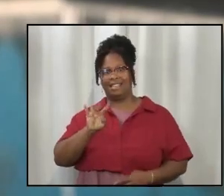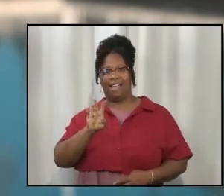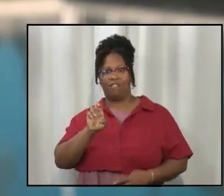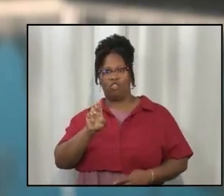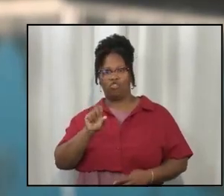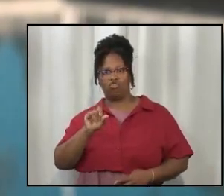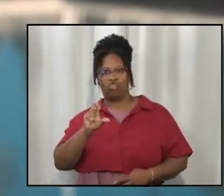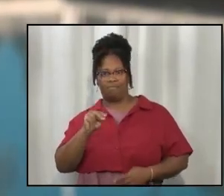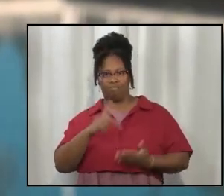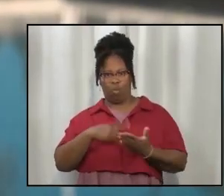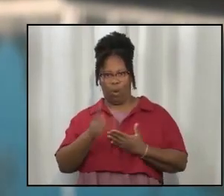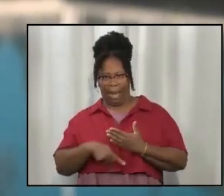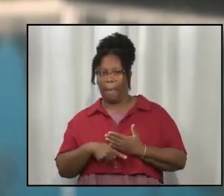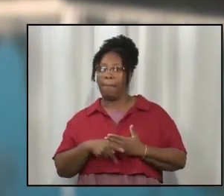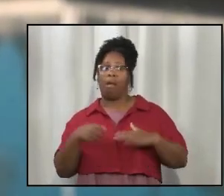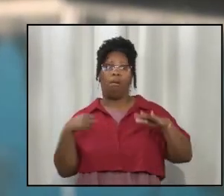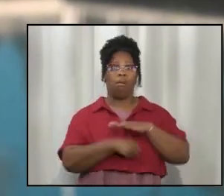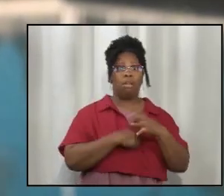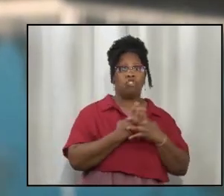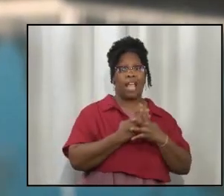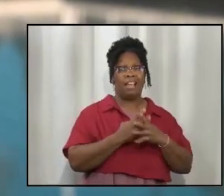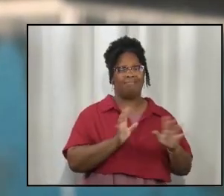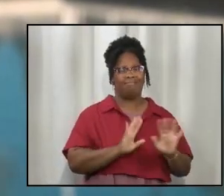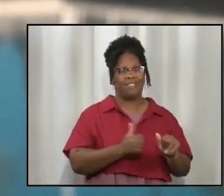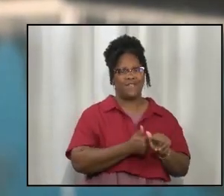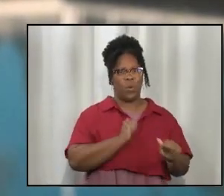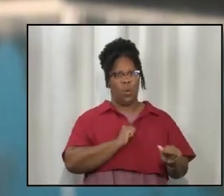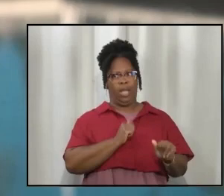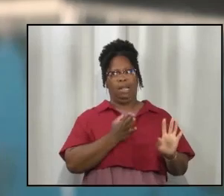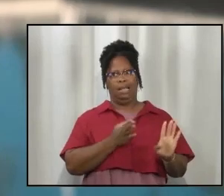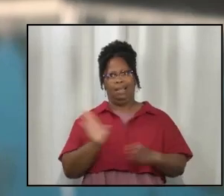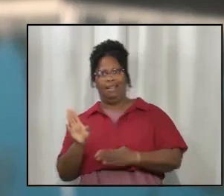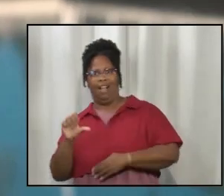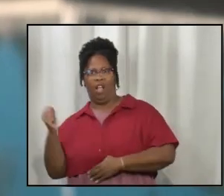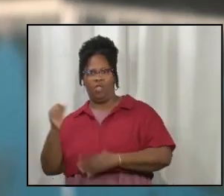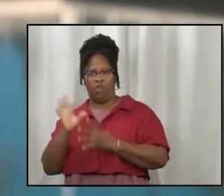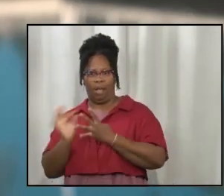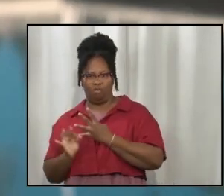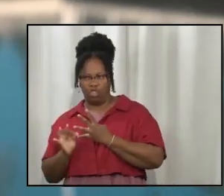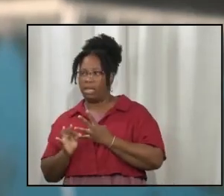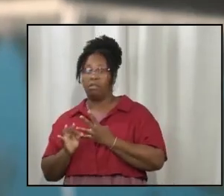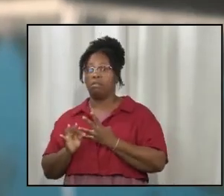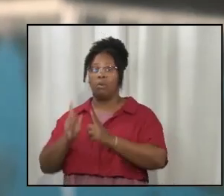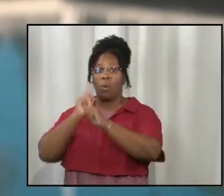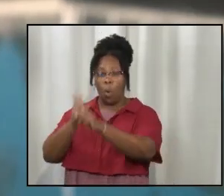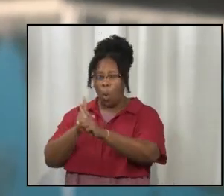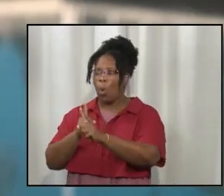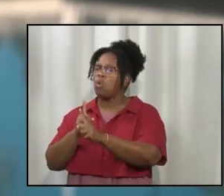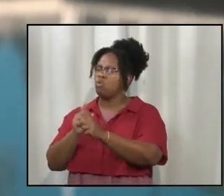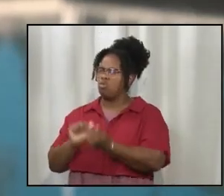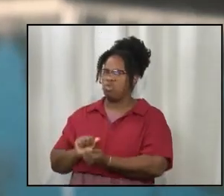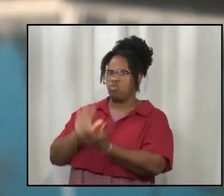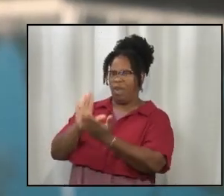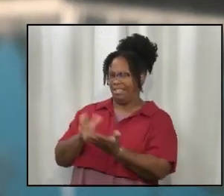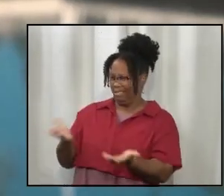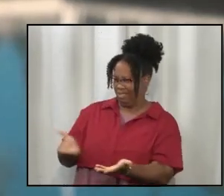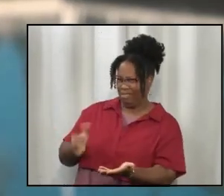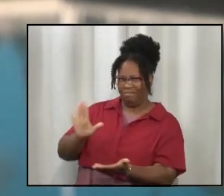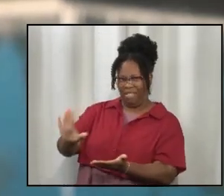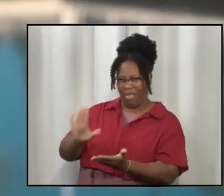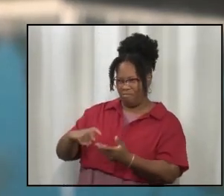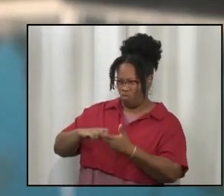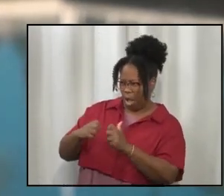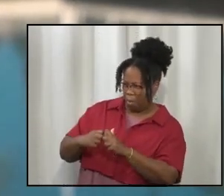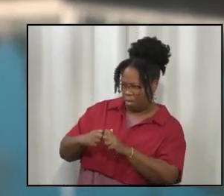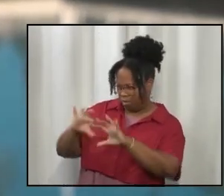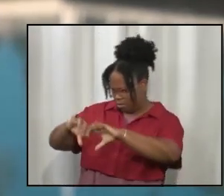alternative diversionary or alternative sentencing programs that are designed to address the underlying condition that may have resulted in a criminal